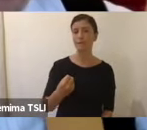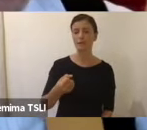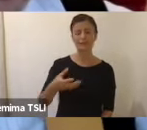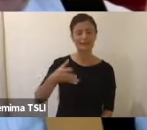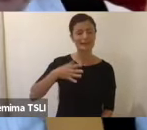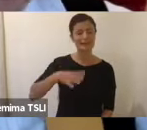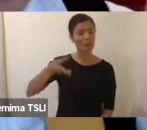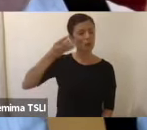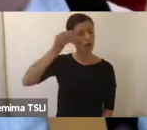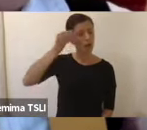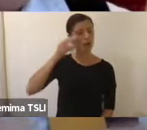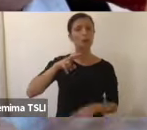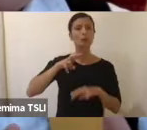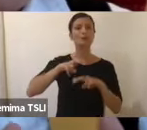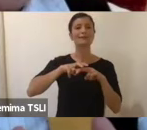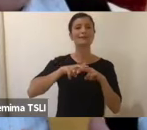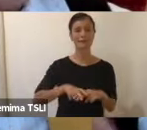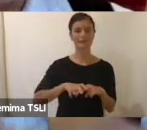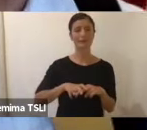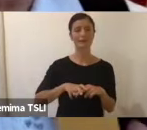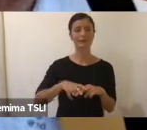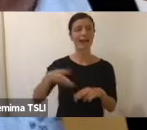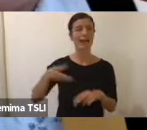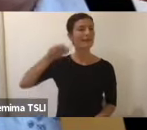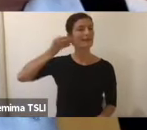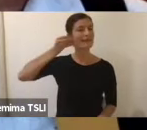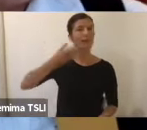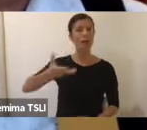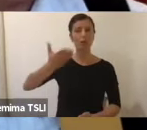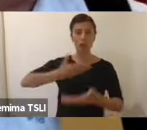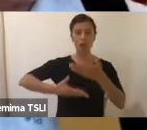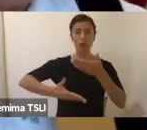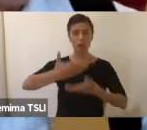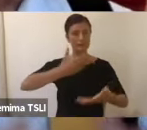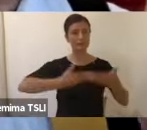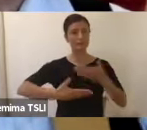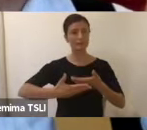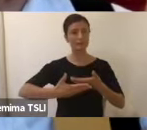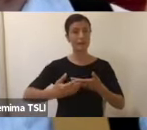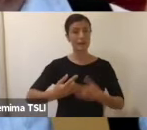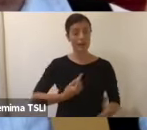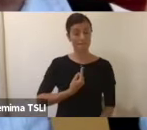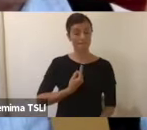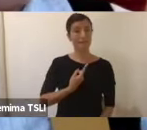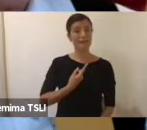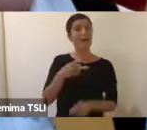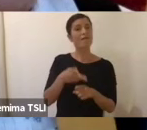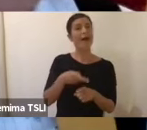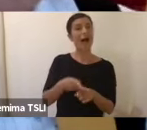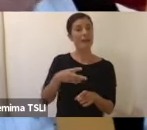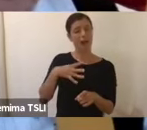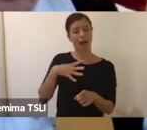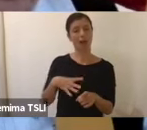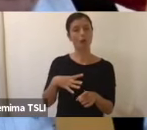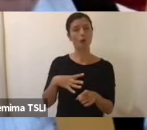to hear those stories and I think personally I tend to want to make things better and just acknowledging that that isn't